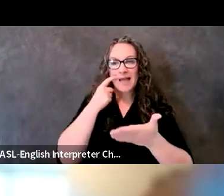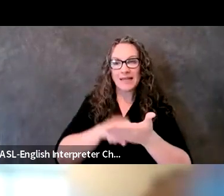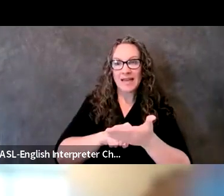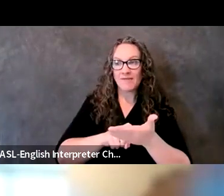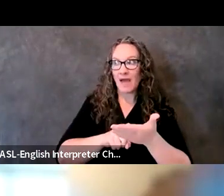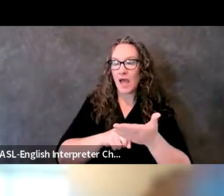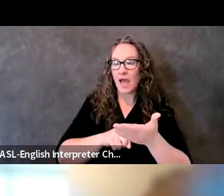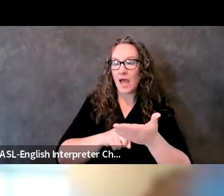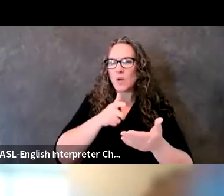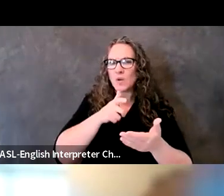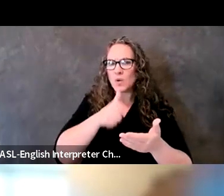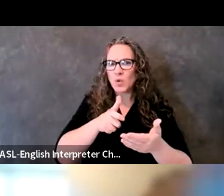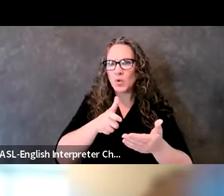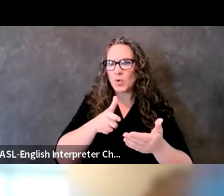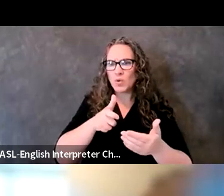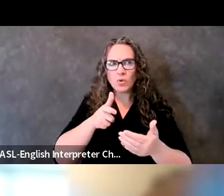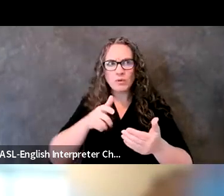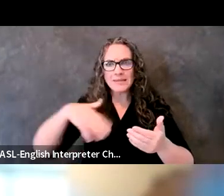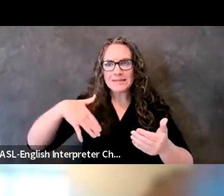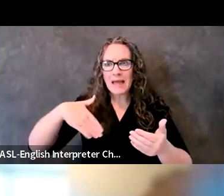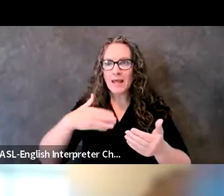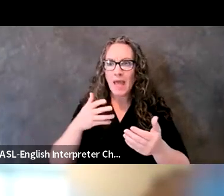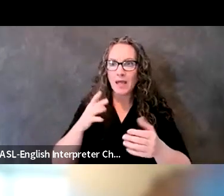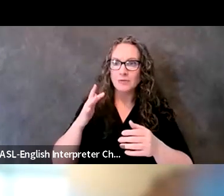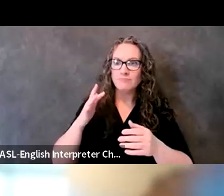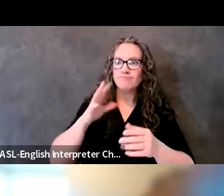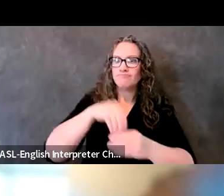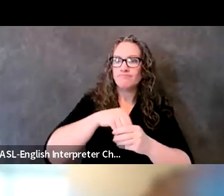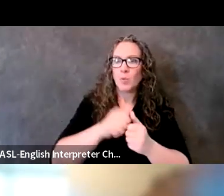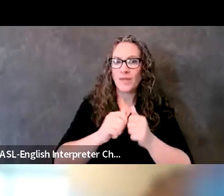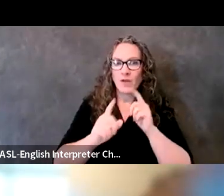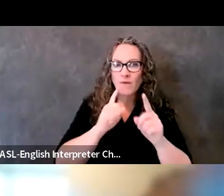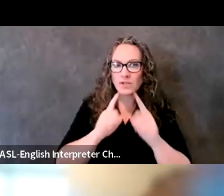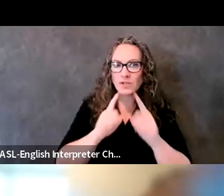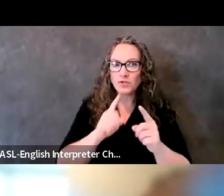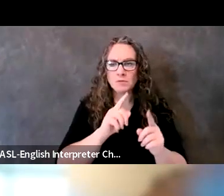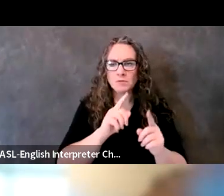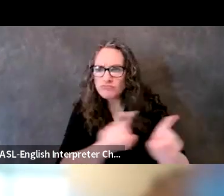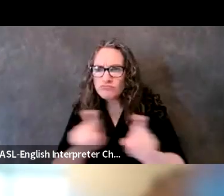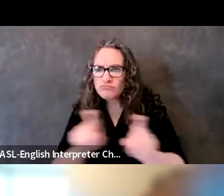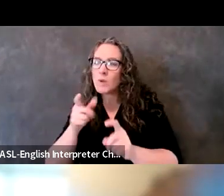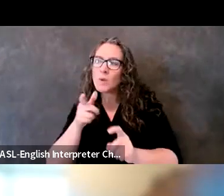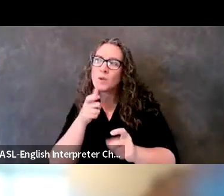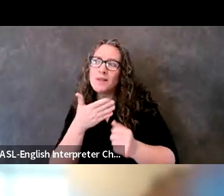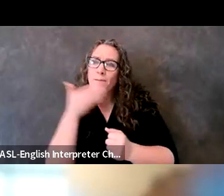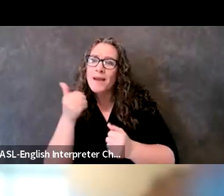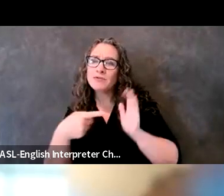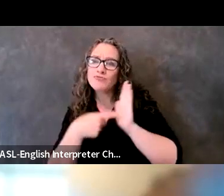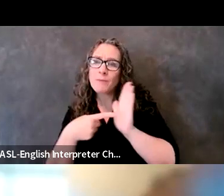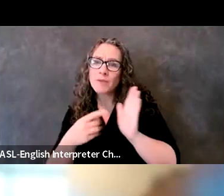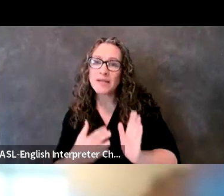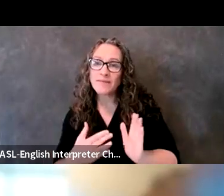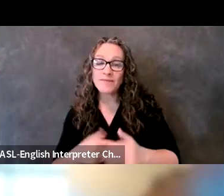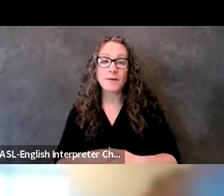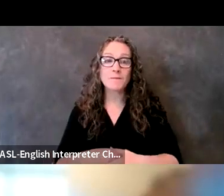table. And, you know, it's just asking around and figuring out who the best representative should be. And lessons learned